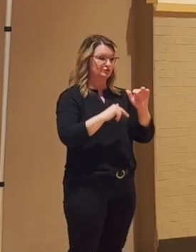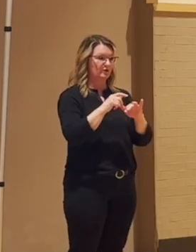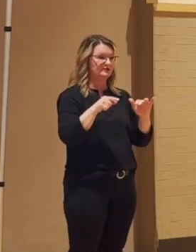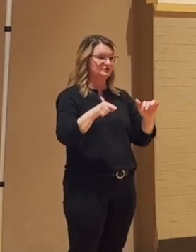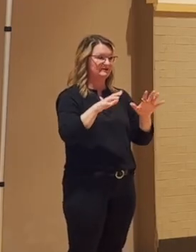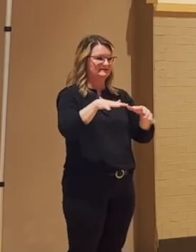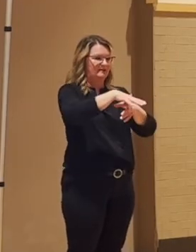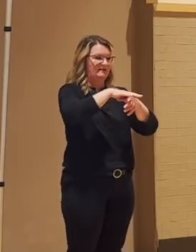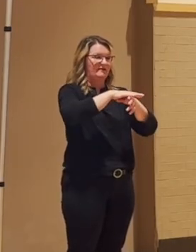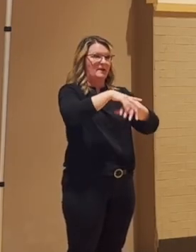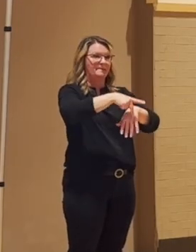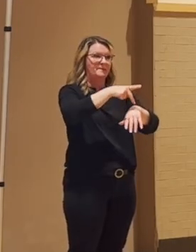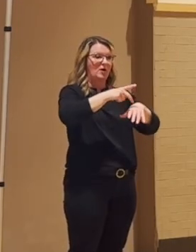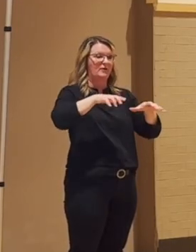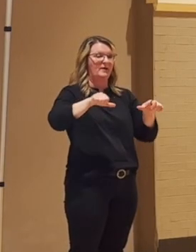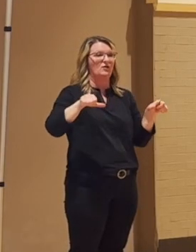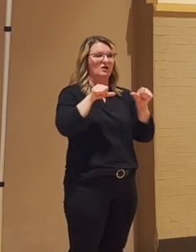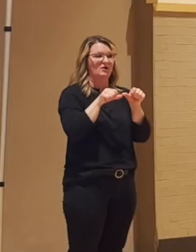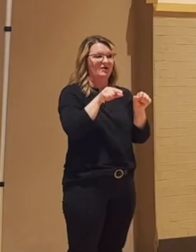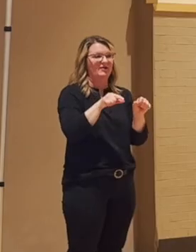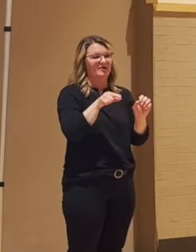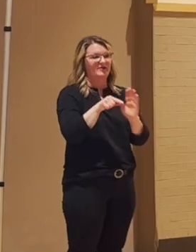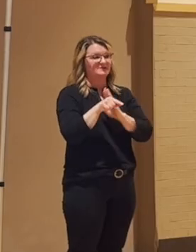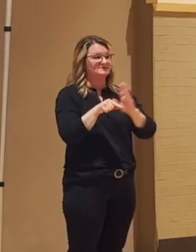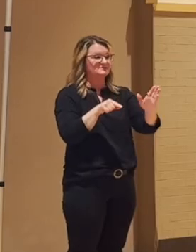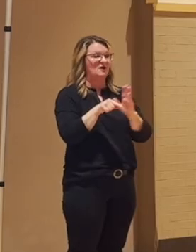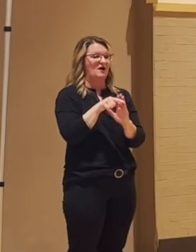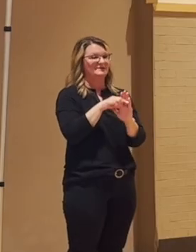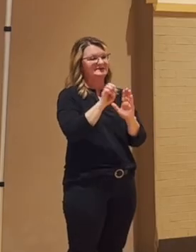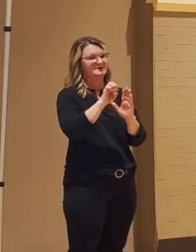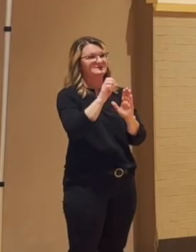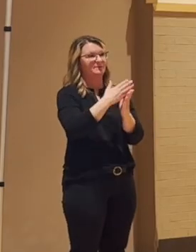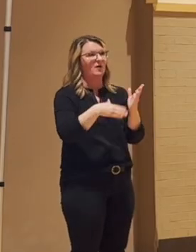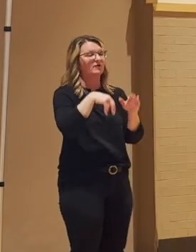park, a recreation park, that side of the park, the east side,